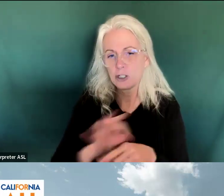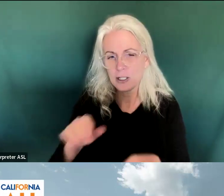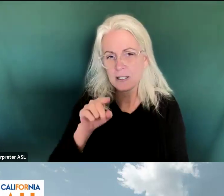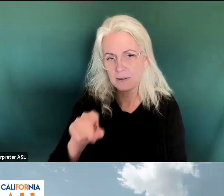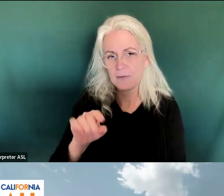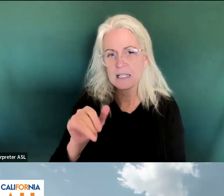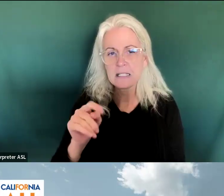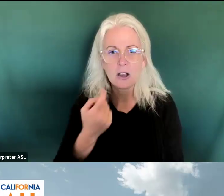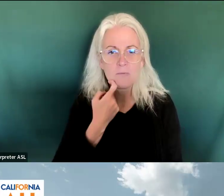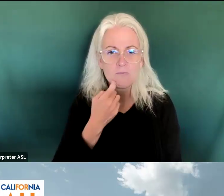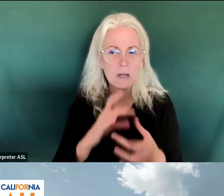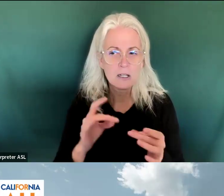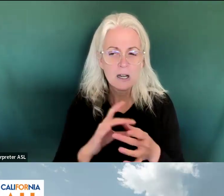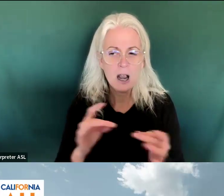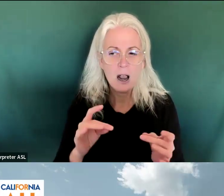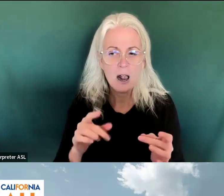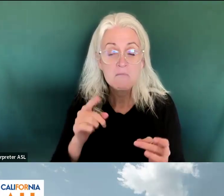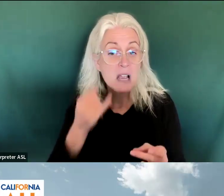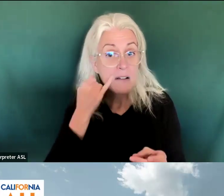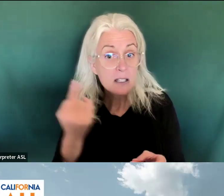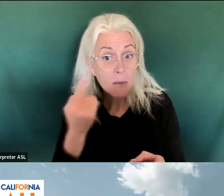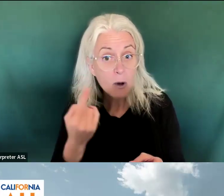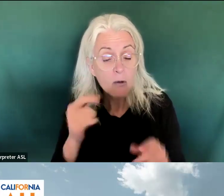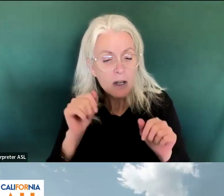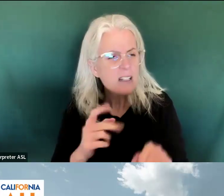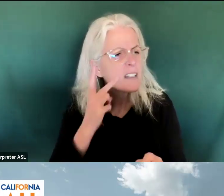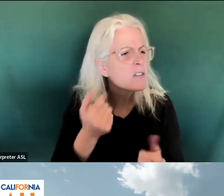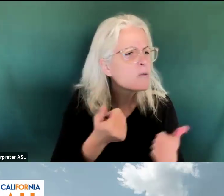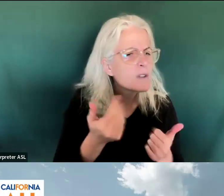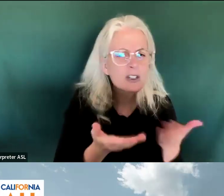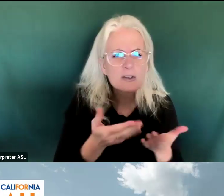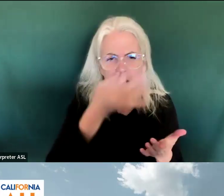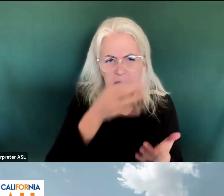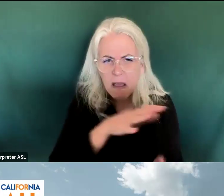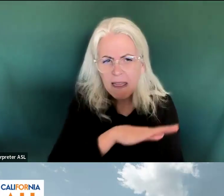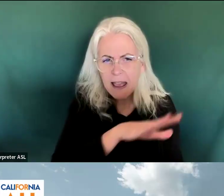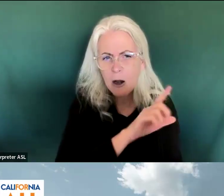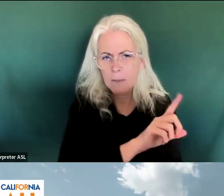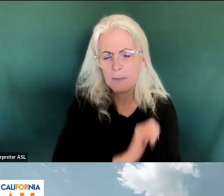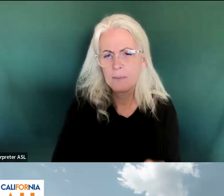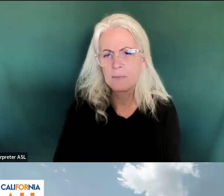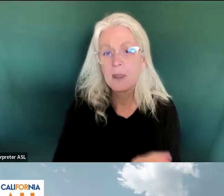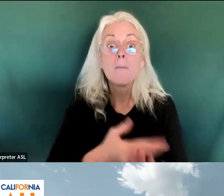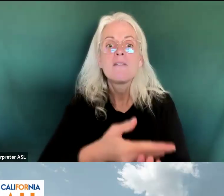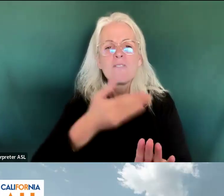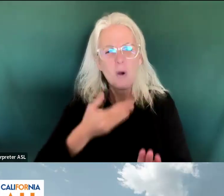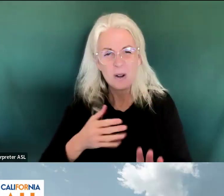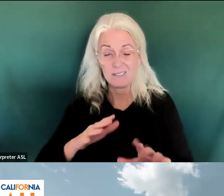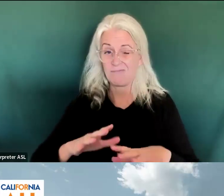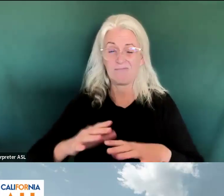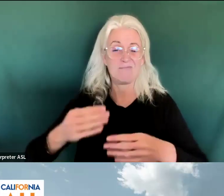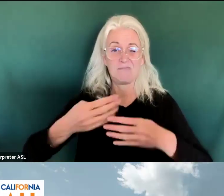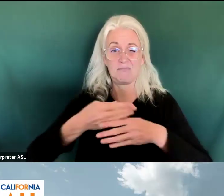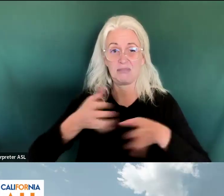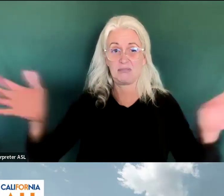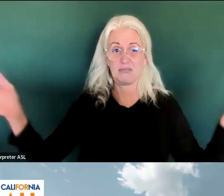Scott mentioned, so that if someone goes on there, they can see what services are located closest to them. Before it was kind of more of a